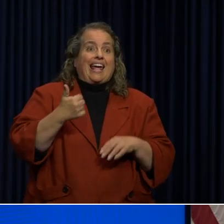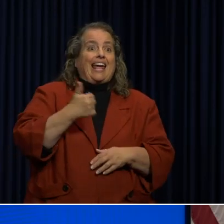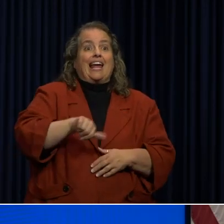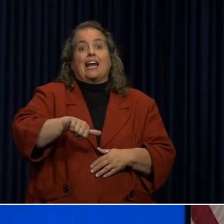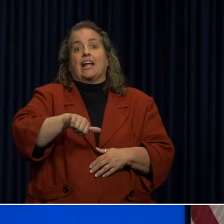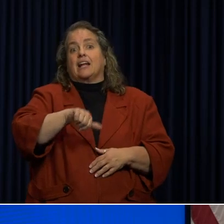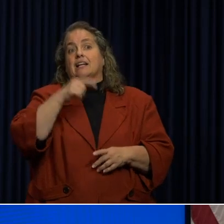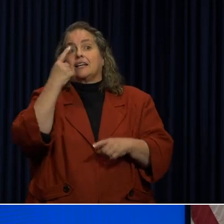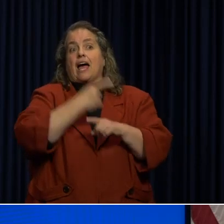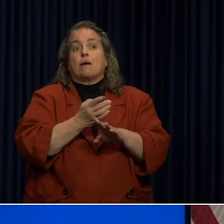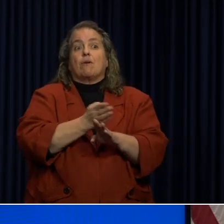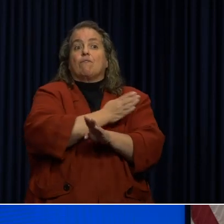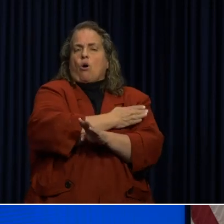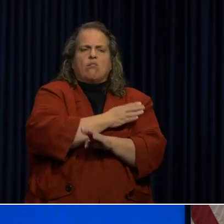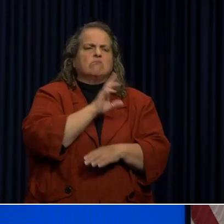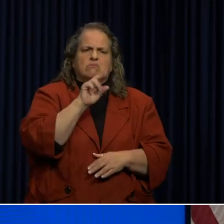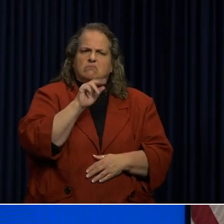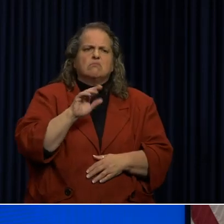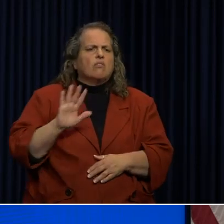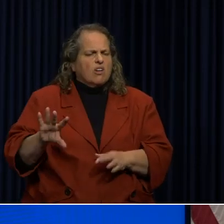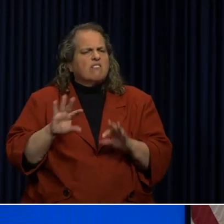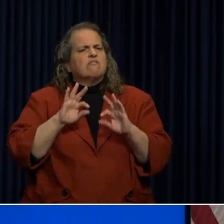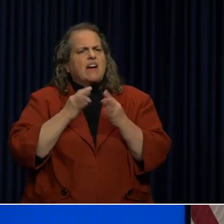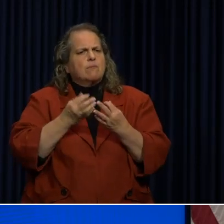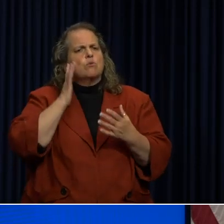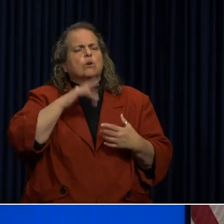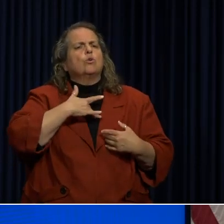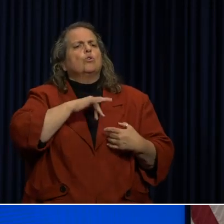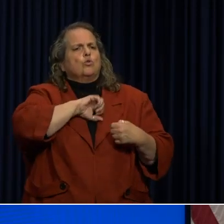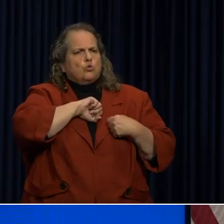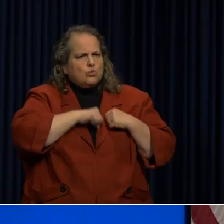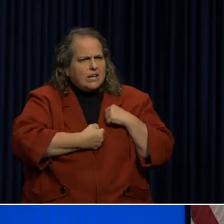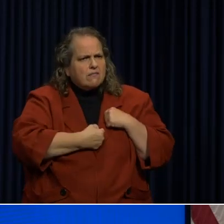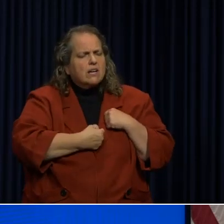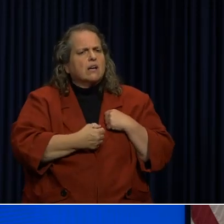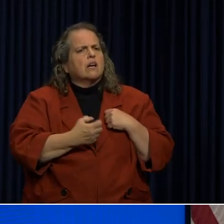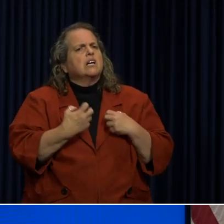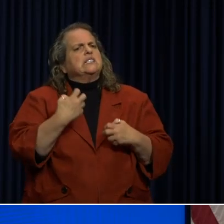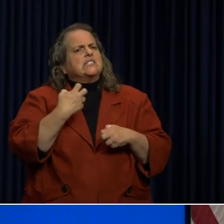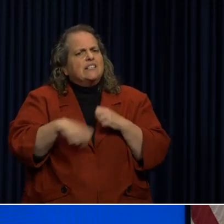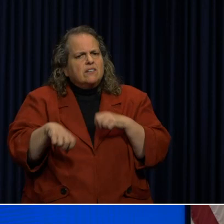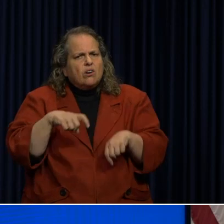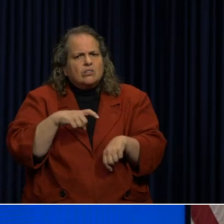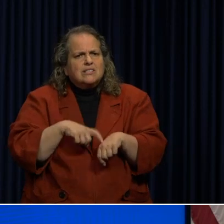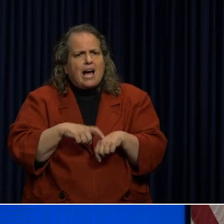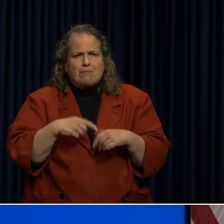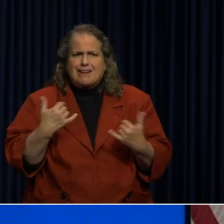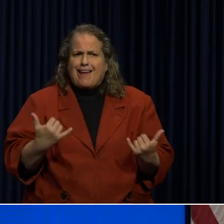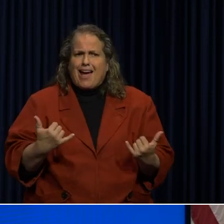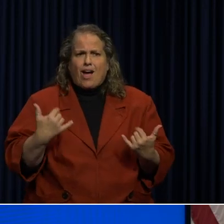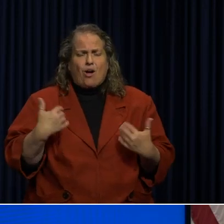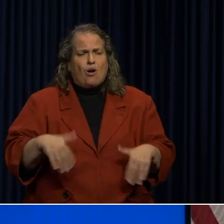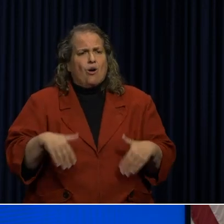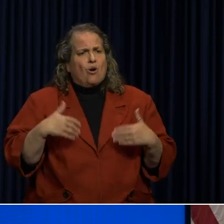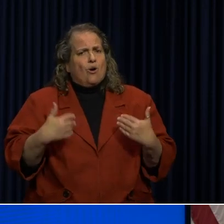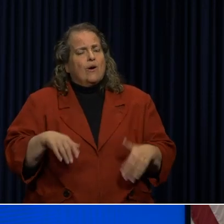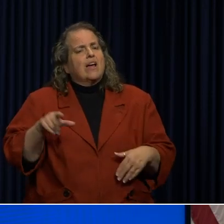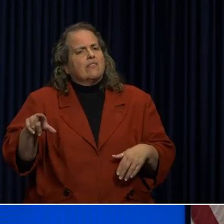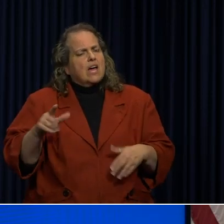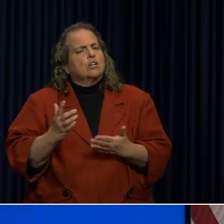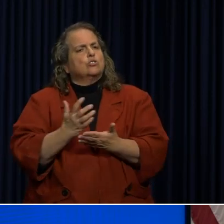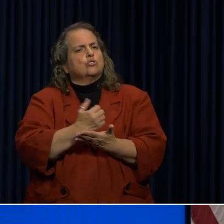who are going to go through a very difficult time, and a difficult time to go through it, deserve our